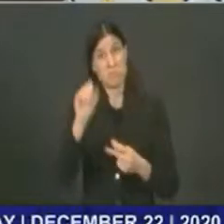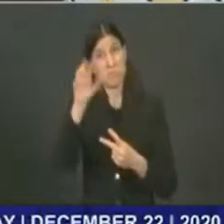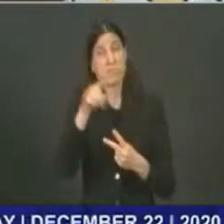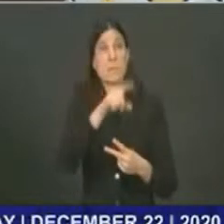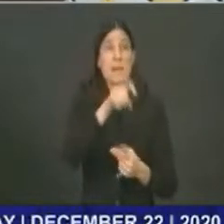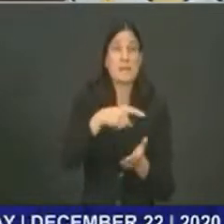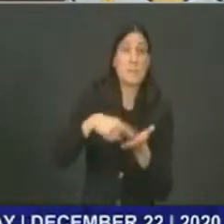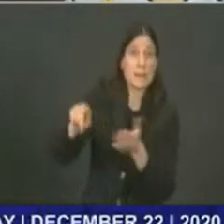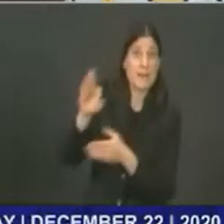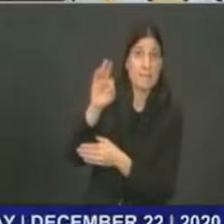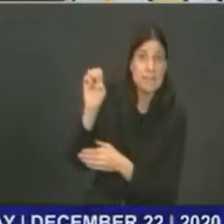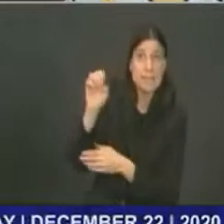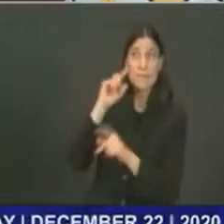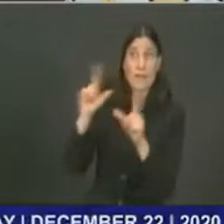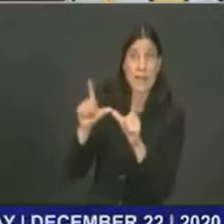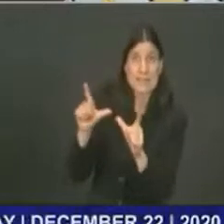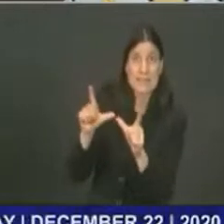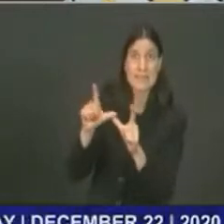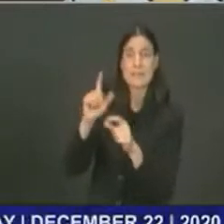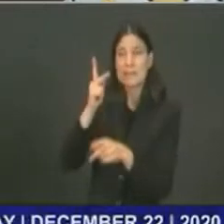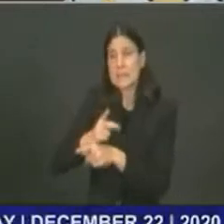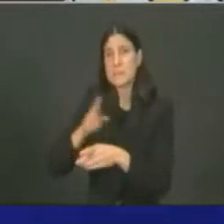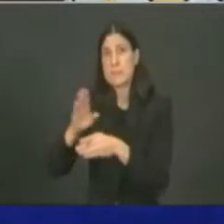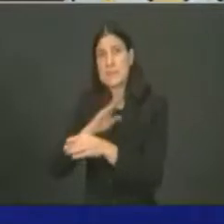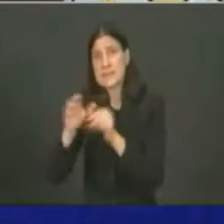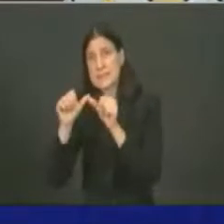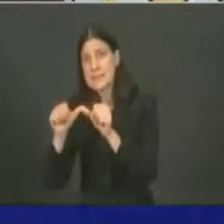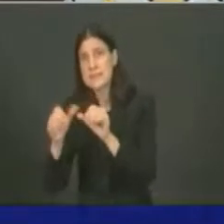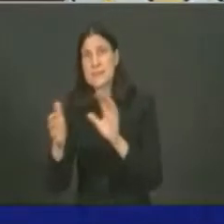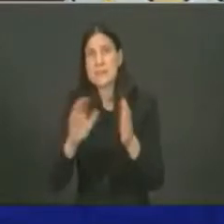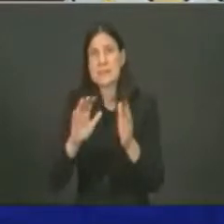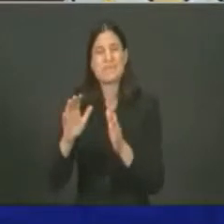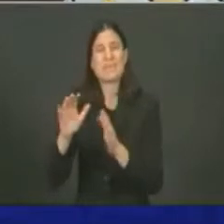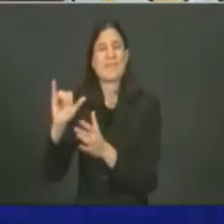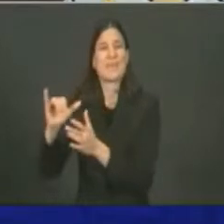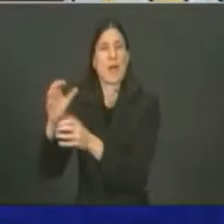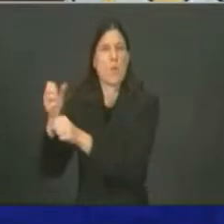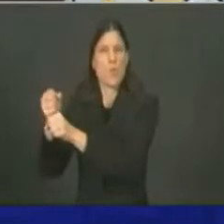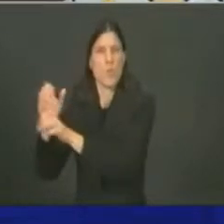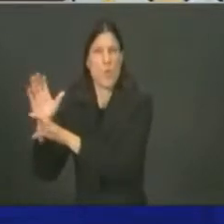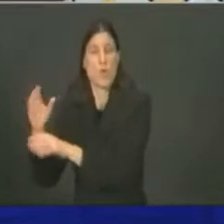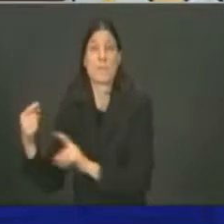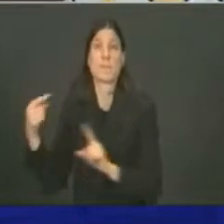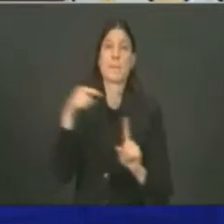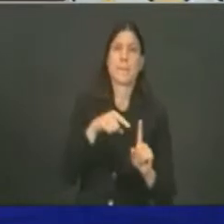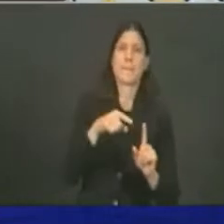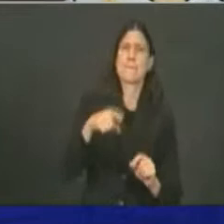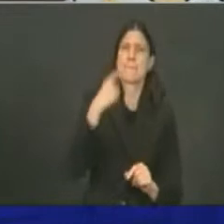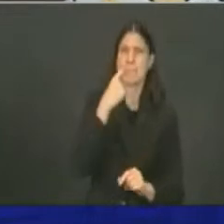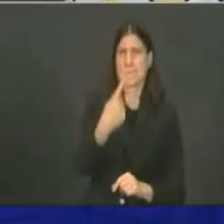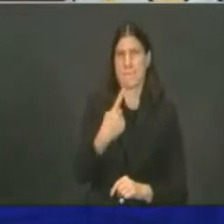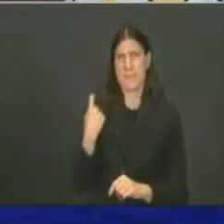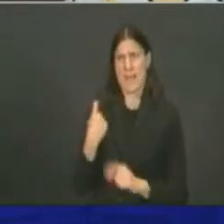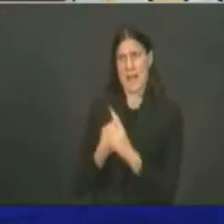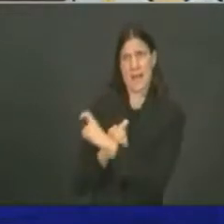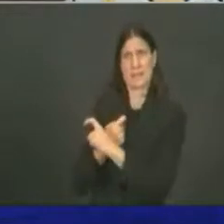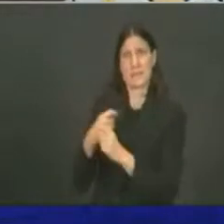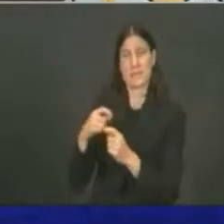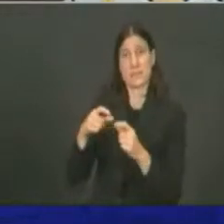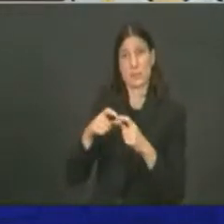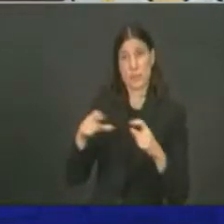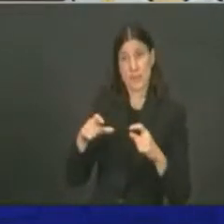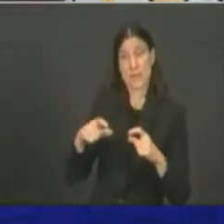the additional checks, we have over 2,000 applications for the pause grants, and